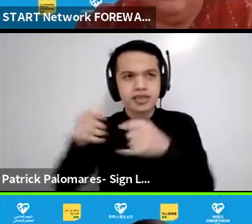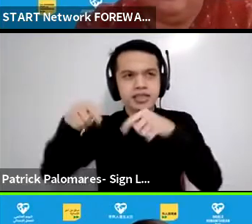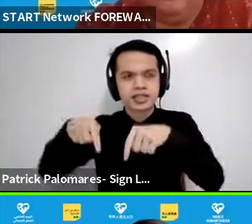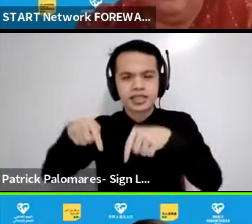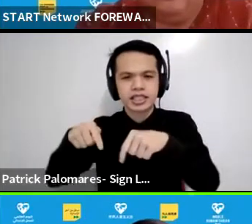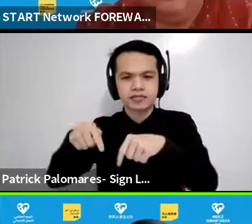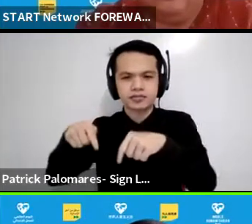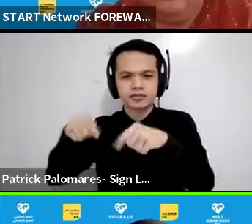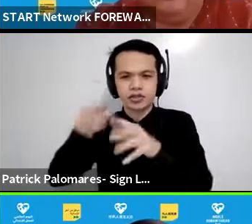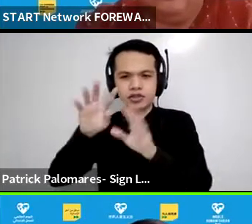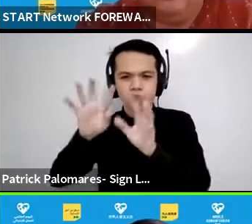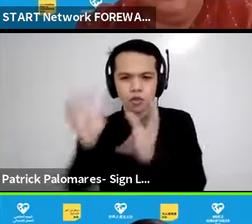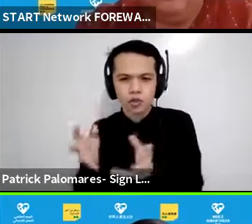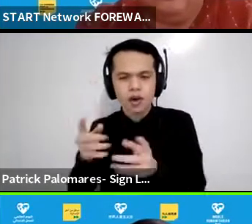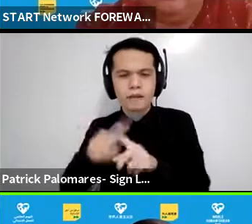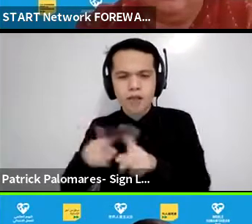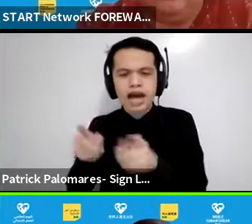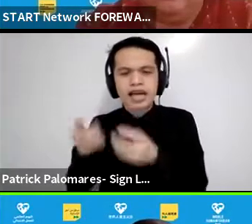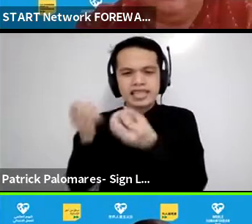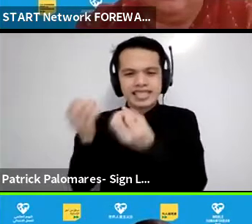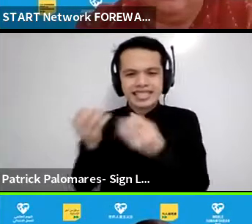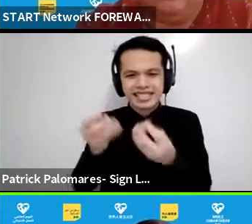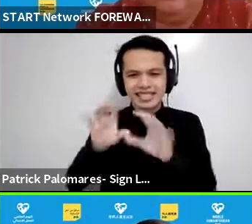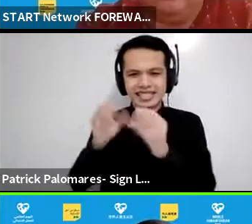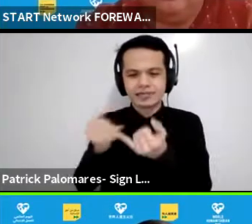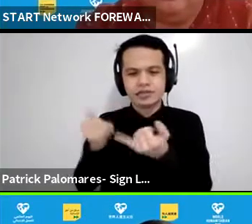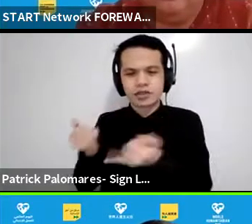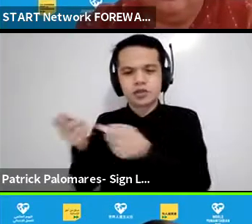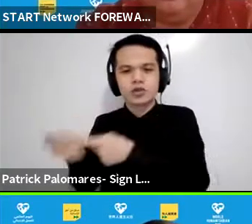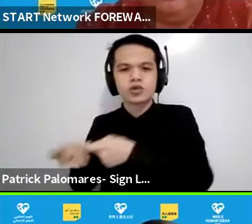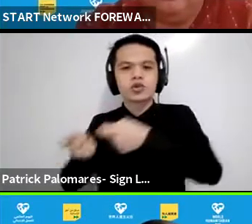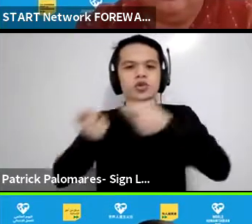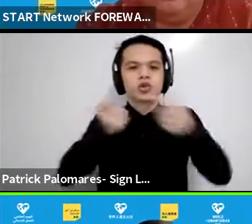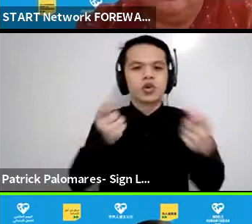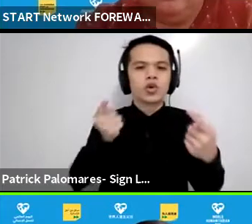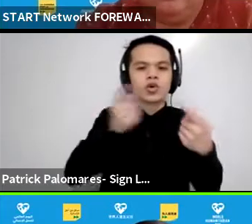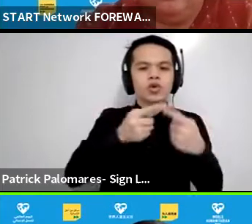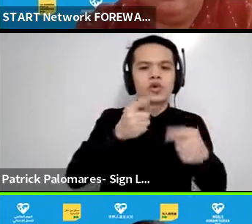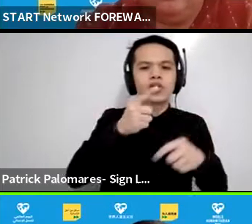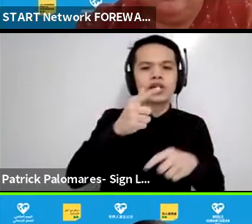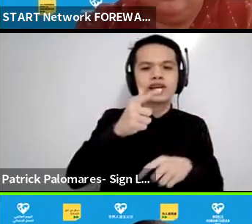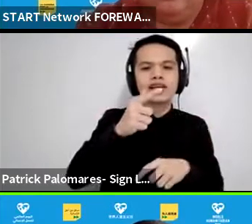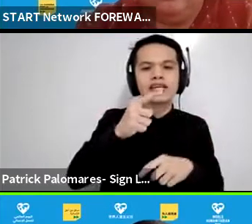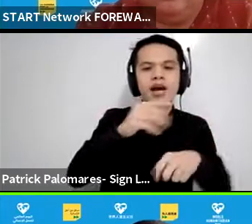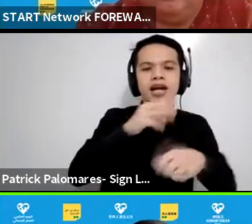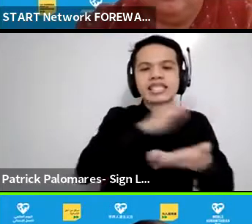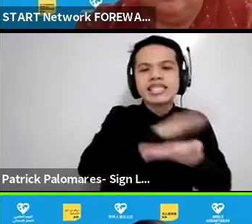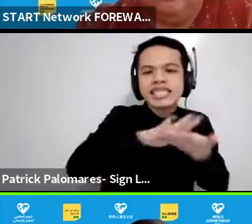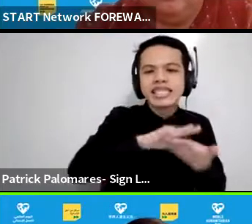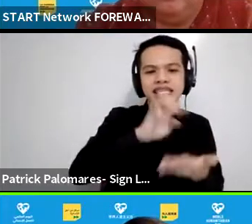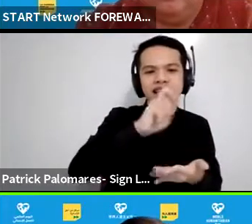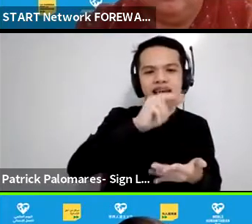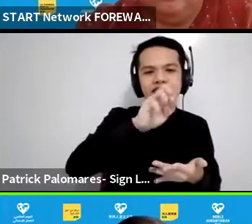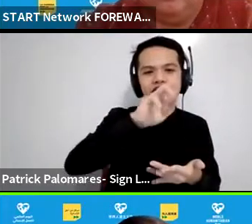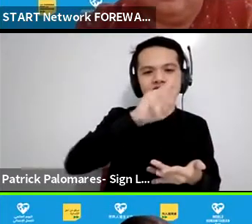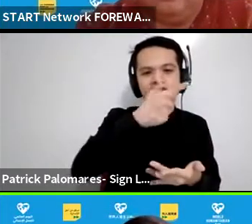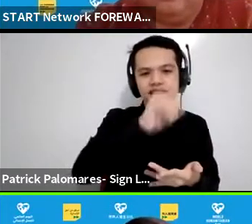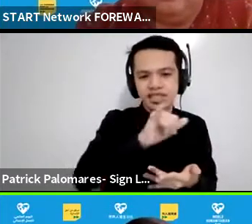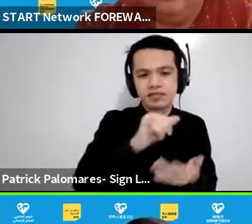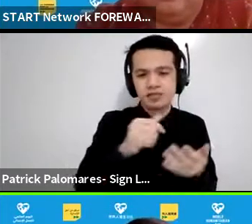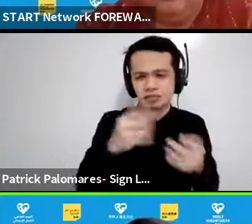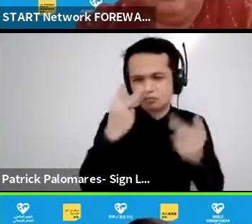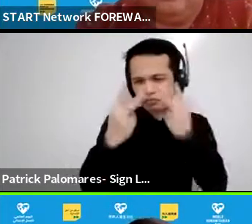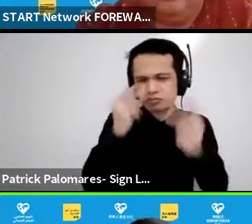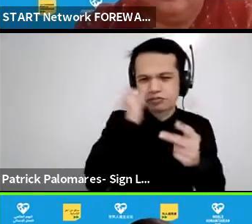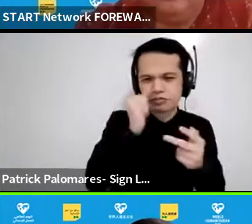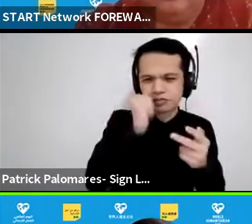everywhere in the world, but a number of companies are transitioning to green energy. And we see that every day because there's enormous amount